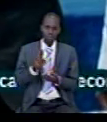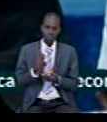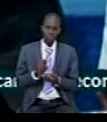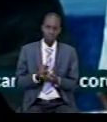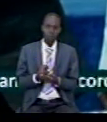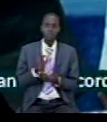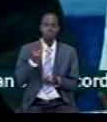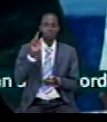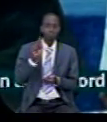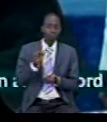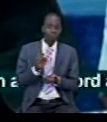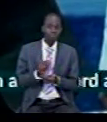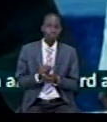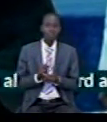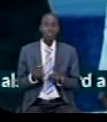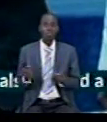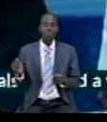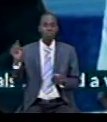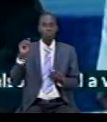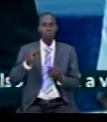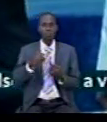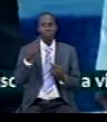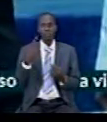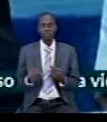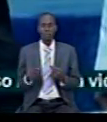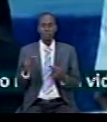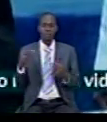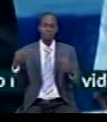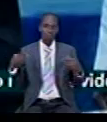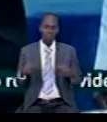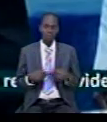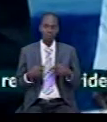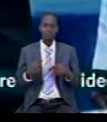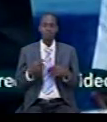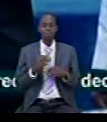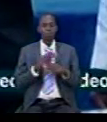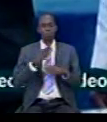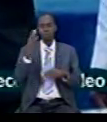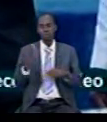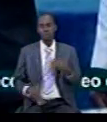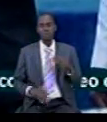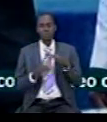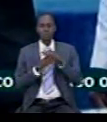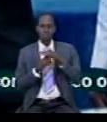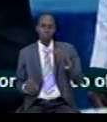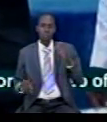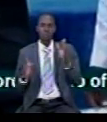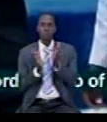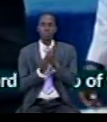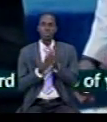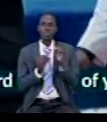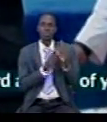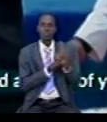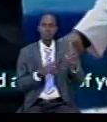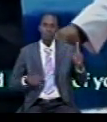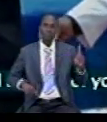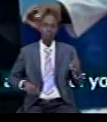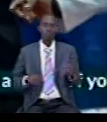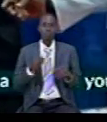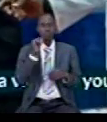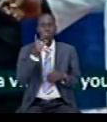go down till the pain finally vanished. Praise the Lord. She is